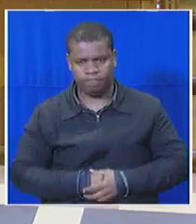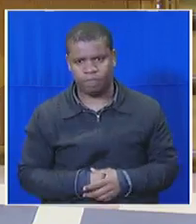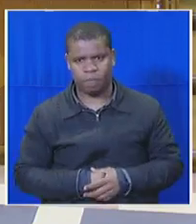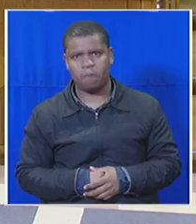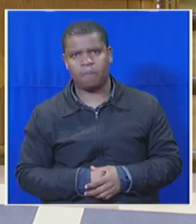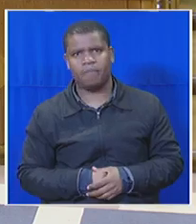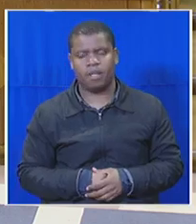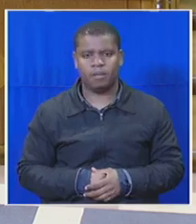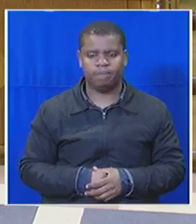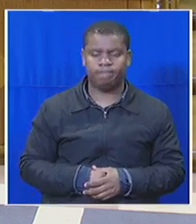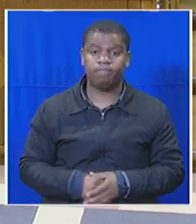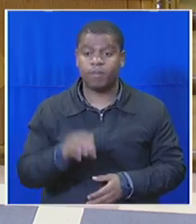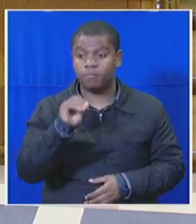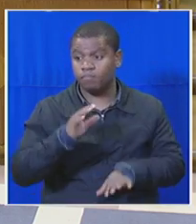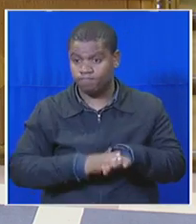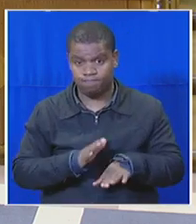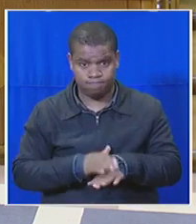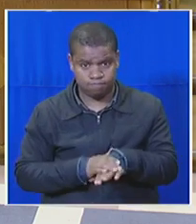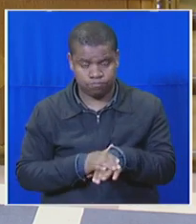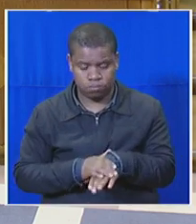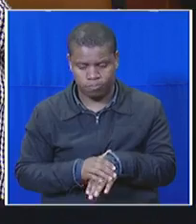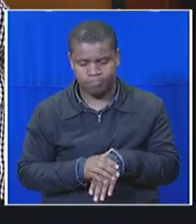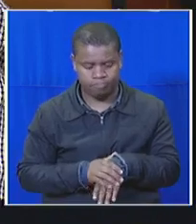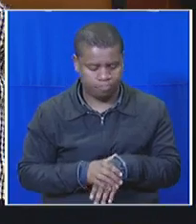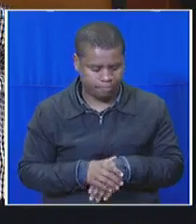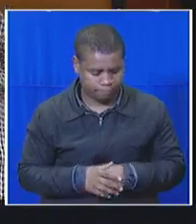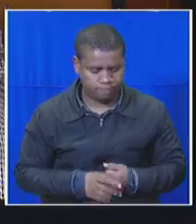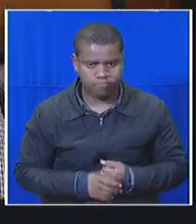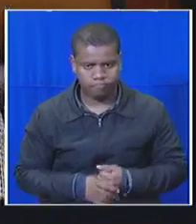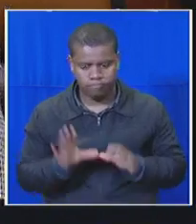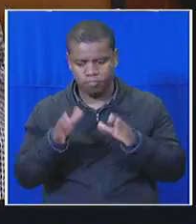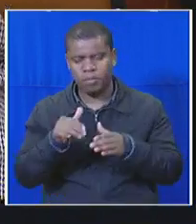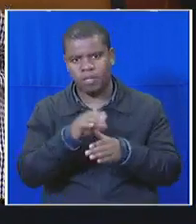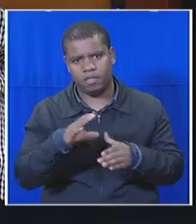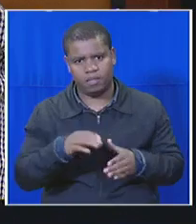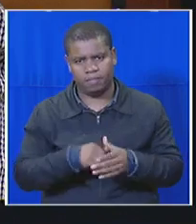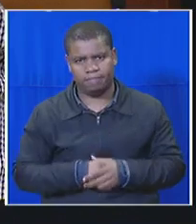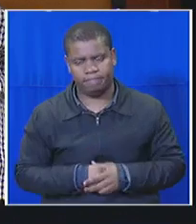you. Are there any other wish to declare? ANC?